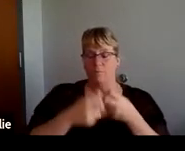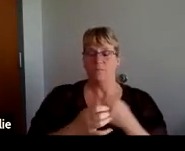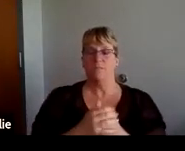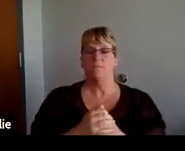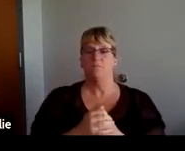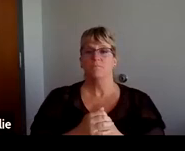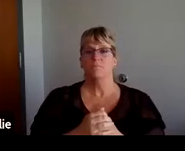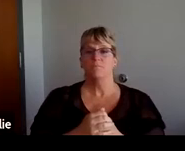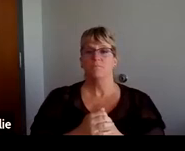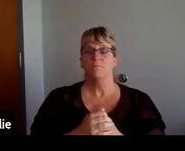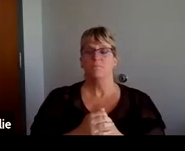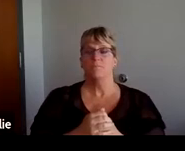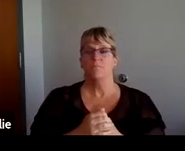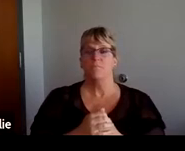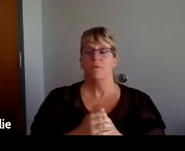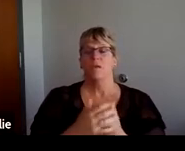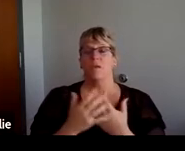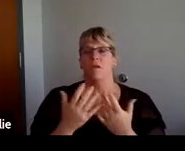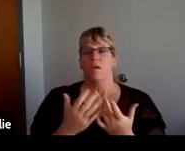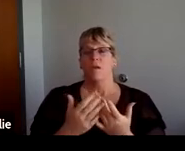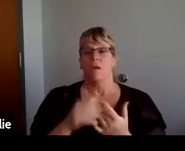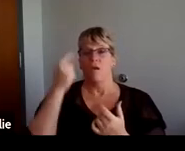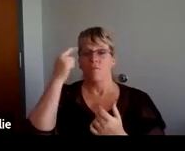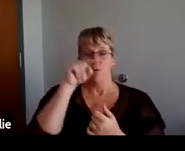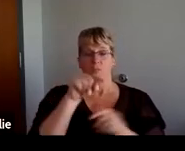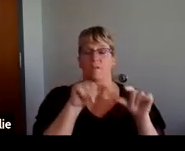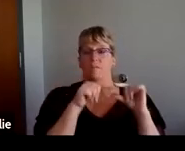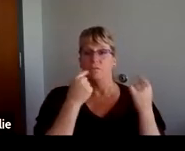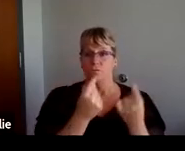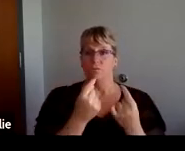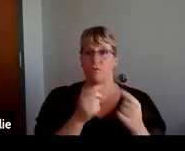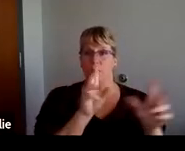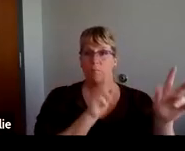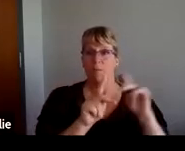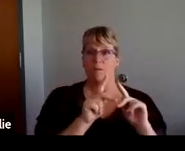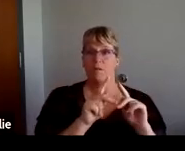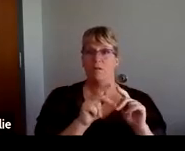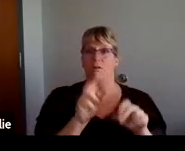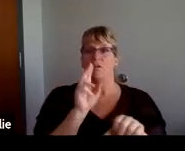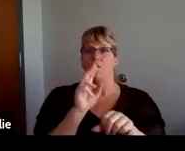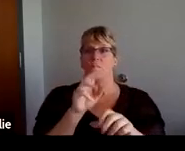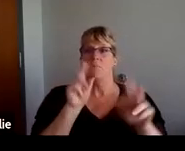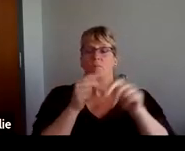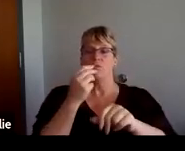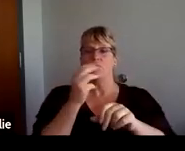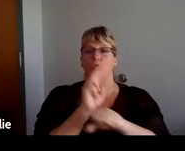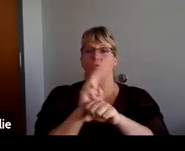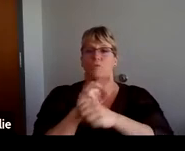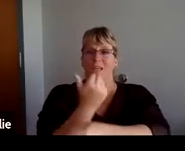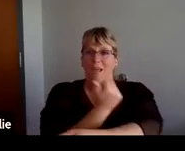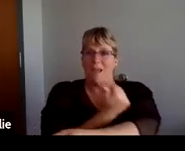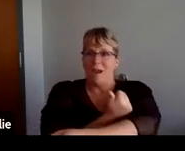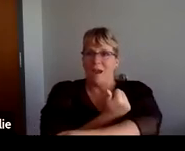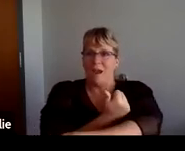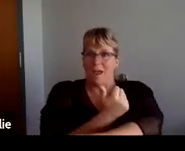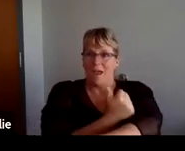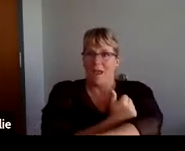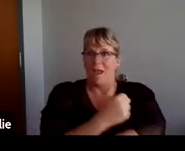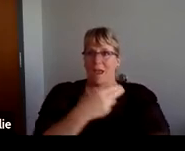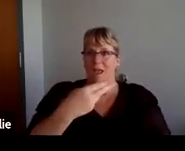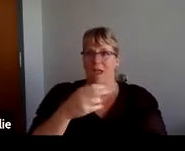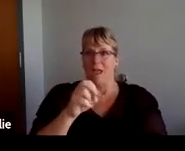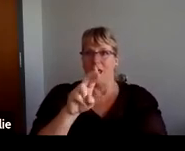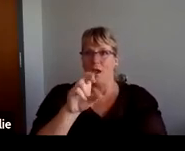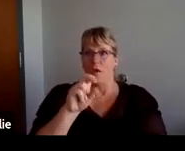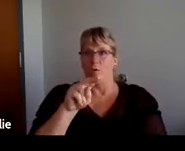In terms of this population as well, heroin use disorder, surprisingly, is second only